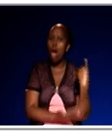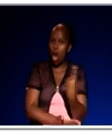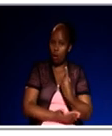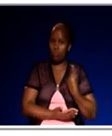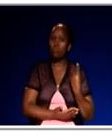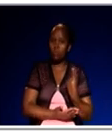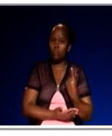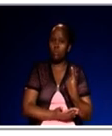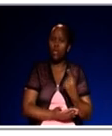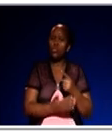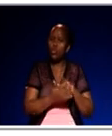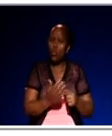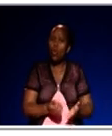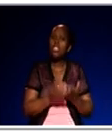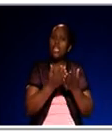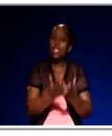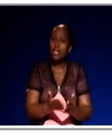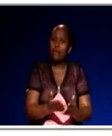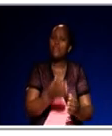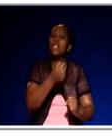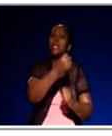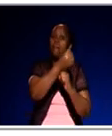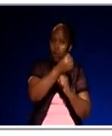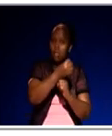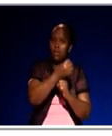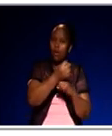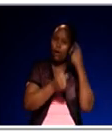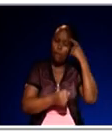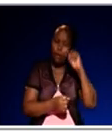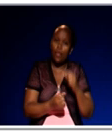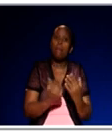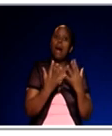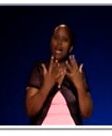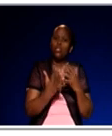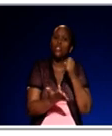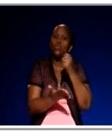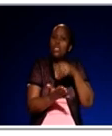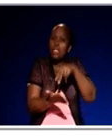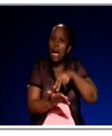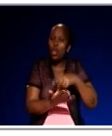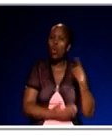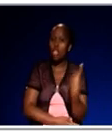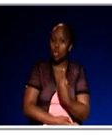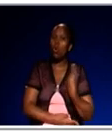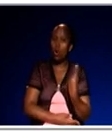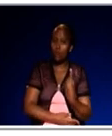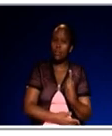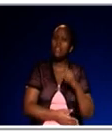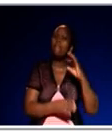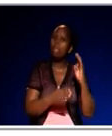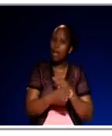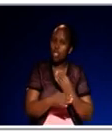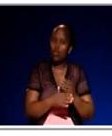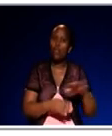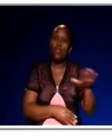So it is what provides the form support. It provides support for the Bunsen burner so that it can be able to stand on its own. That is the function